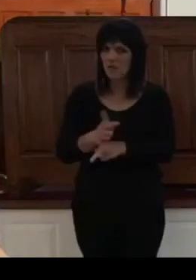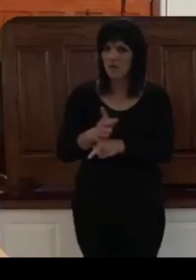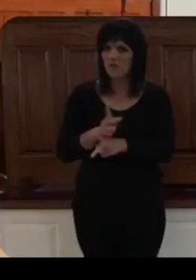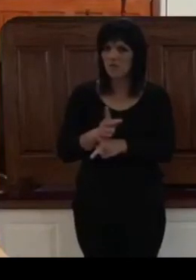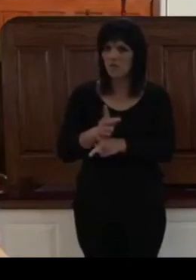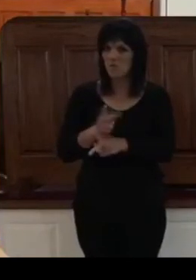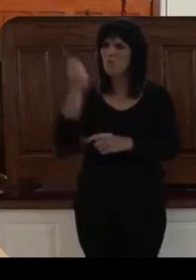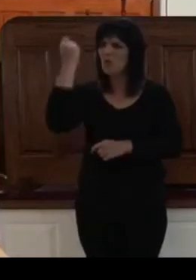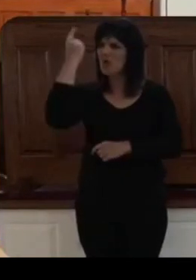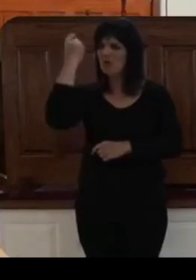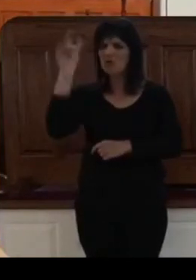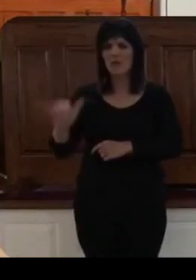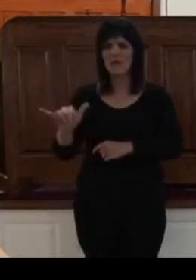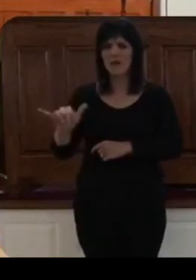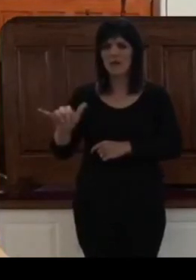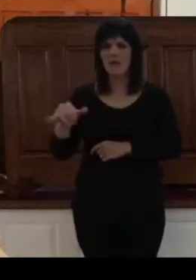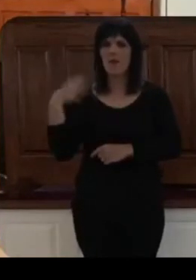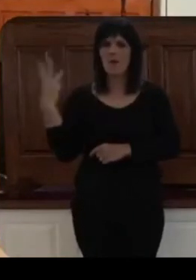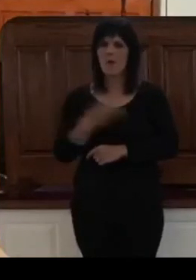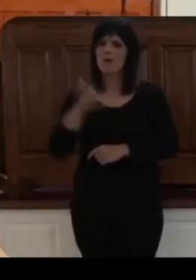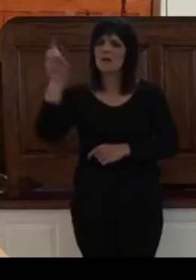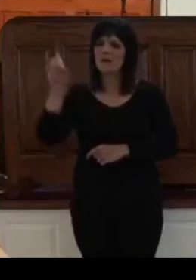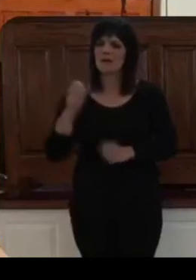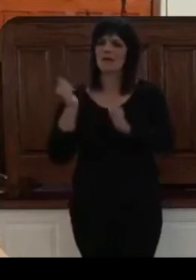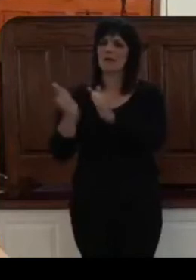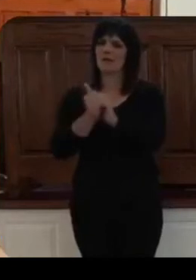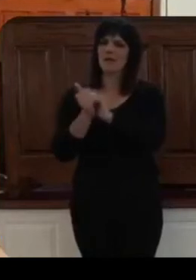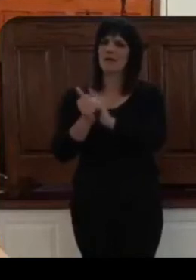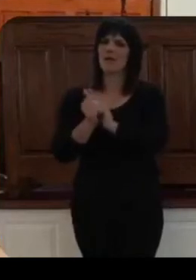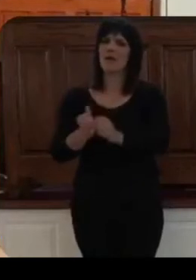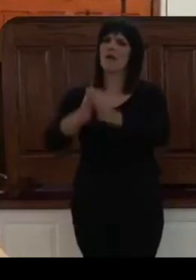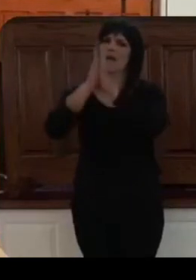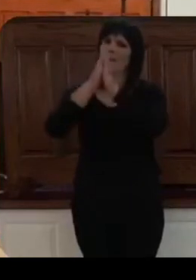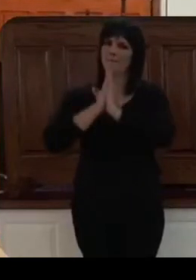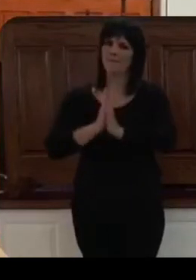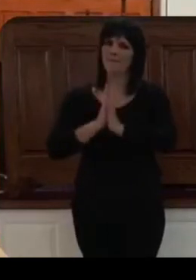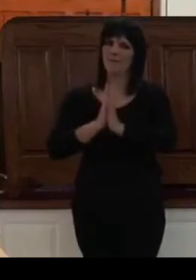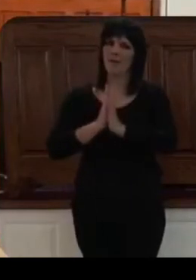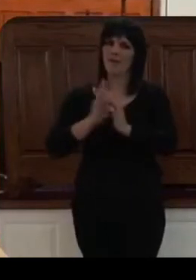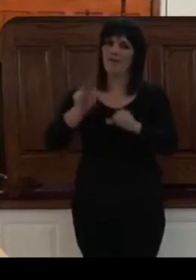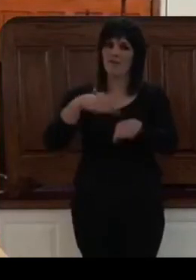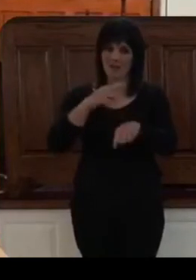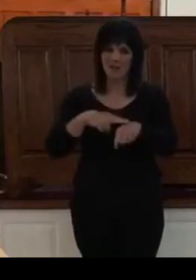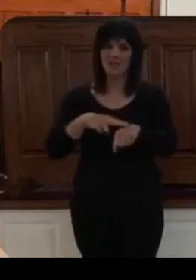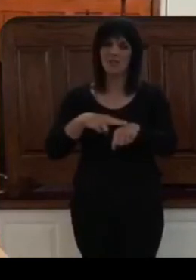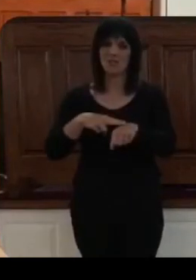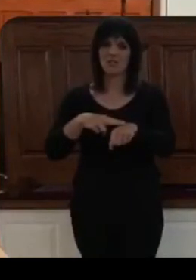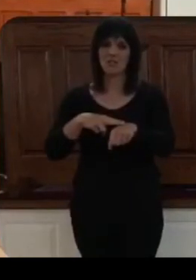that. But God, we need to be together. I pray for our nation. I pray